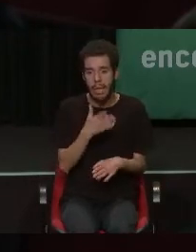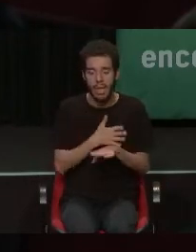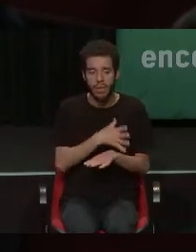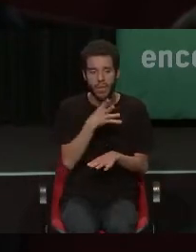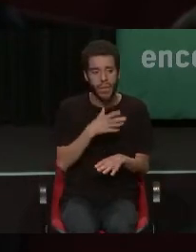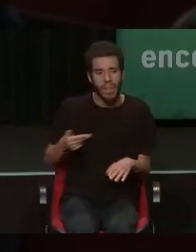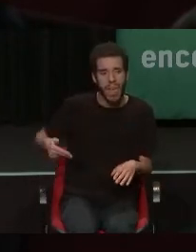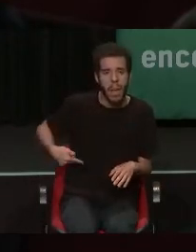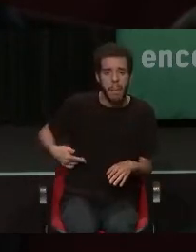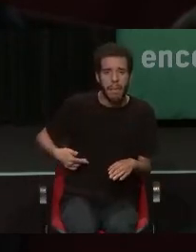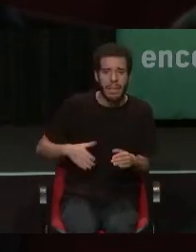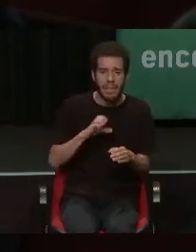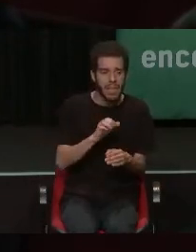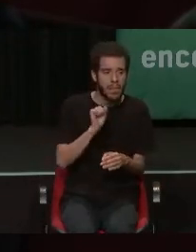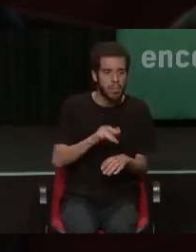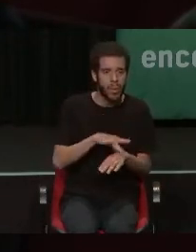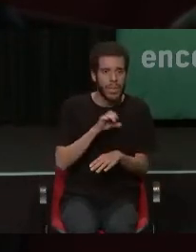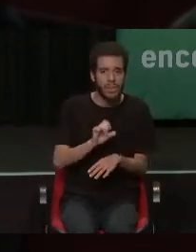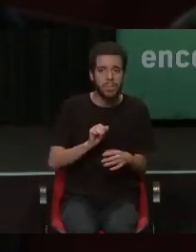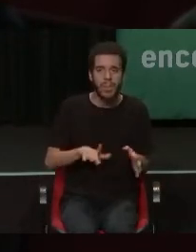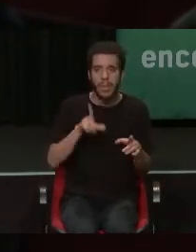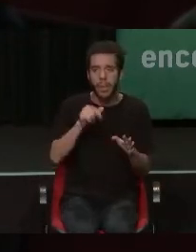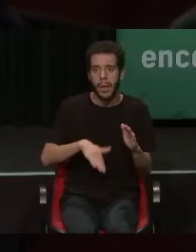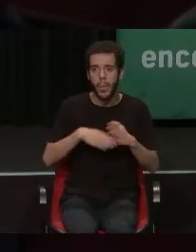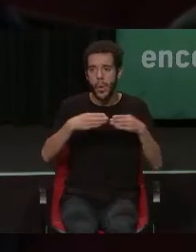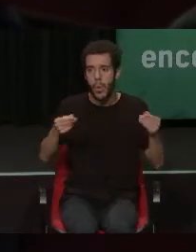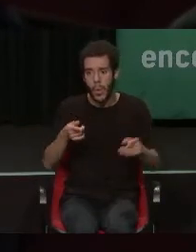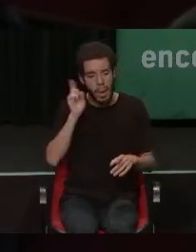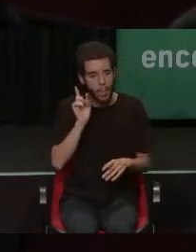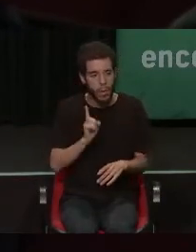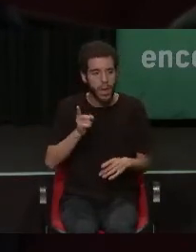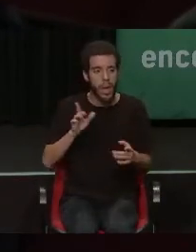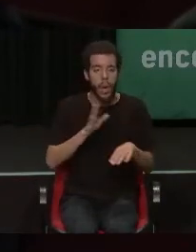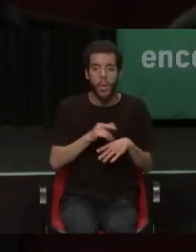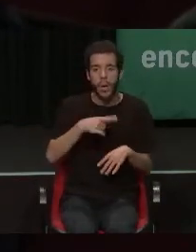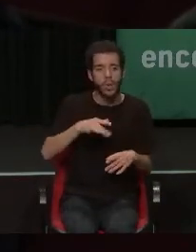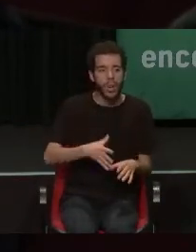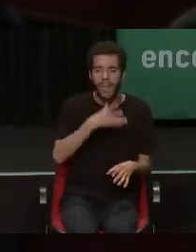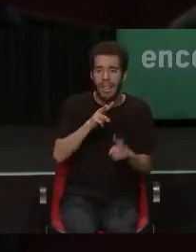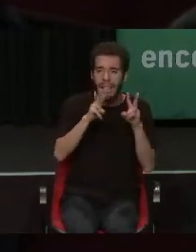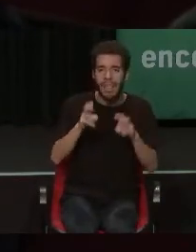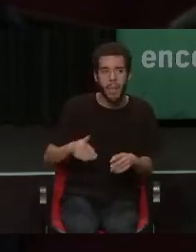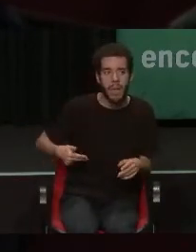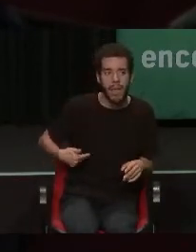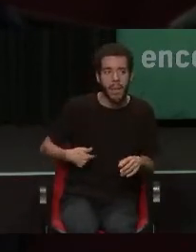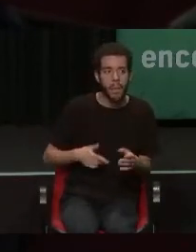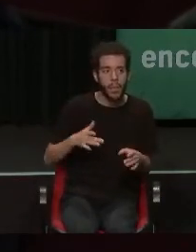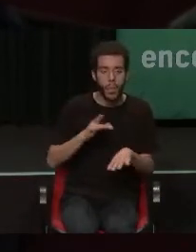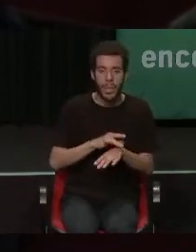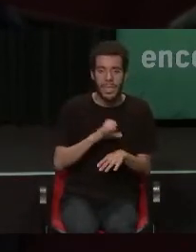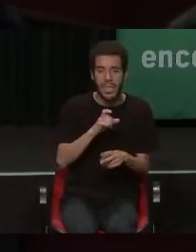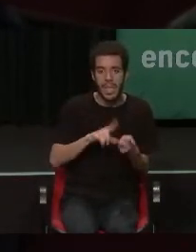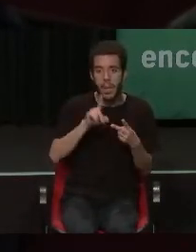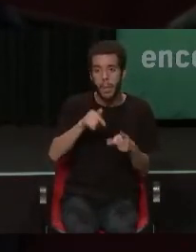and the cure, I think this is very crucial, especially when we talk about not only hepatitis, but the consequence of hepatitis, which is